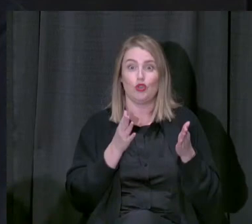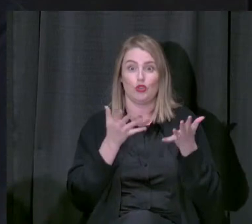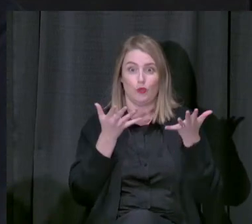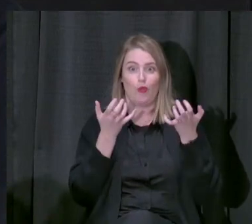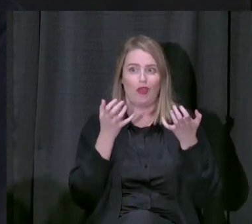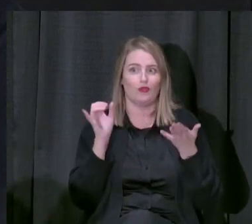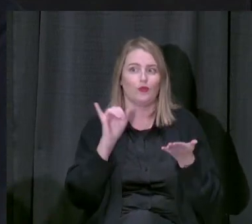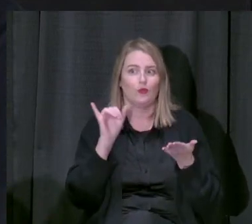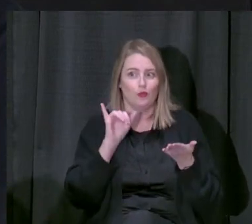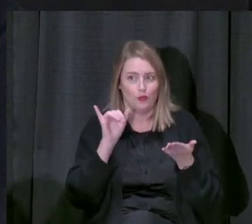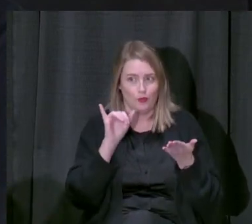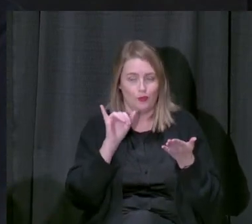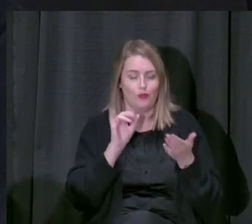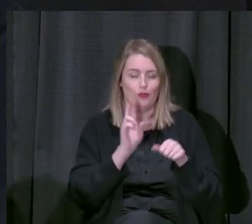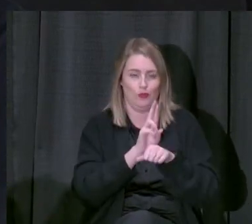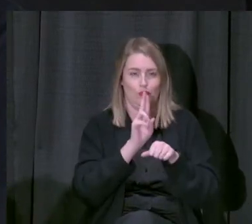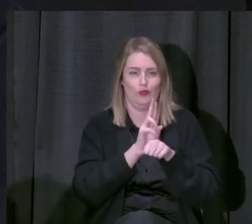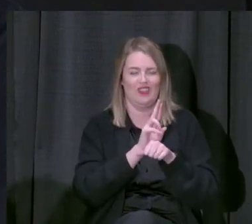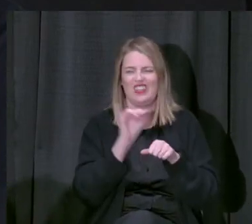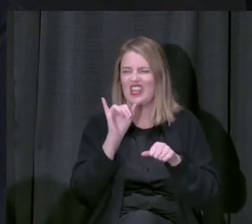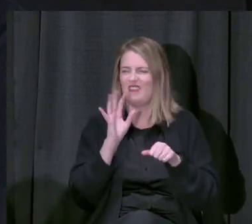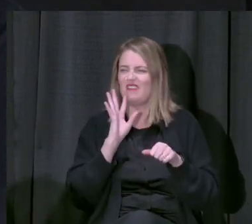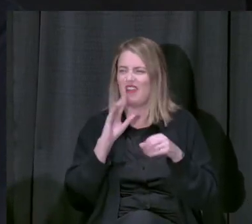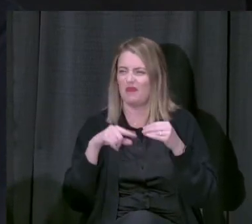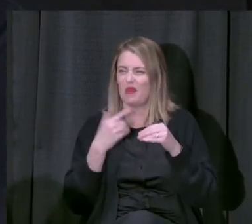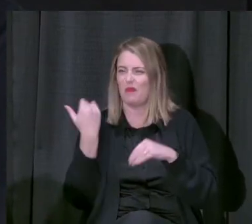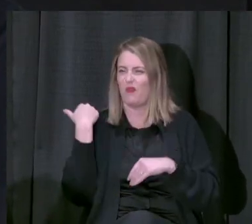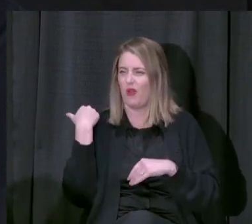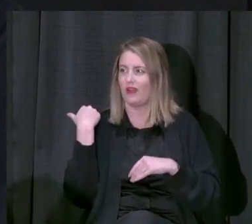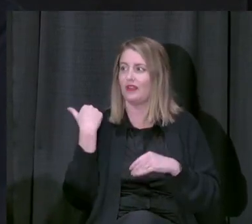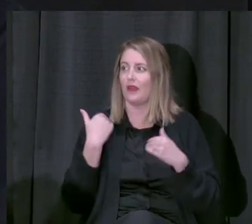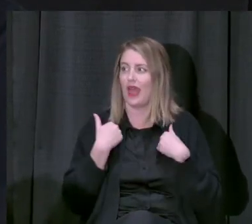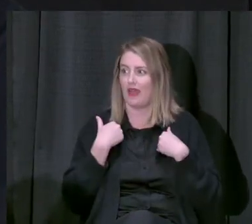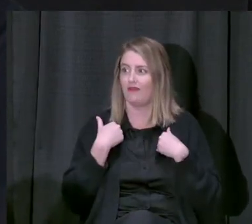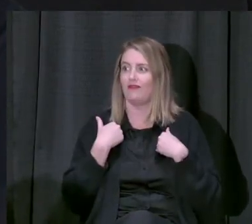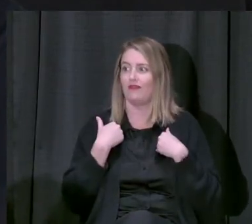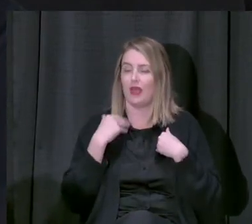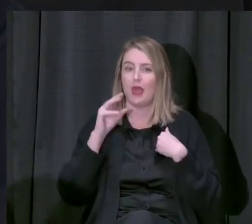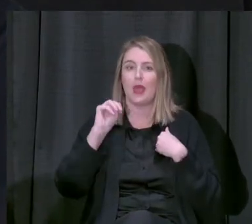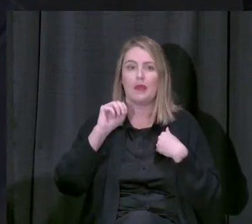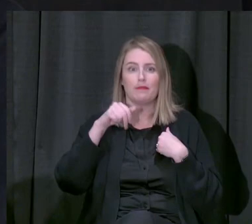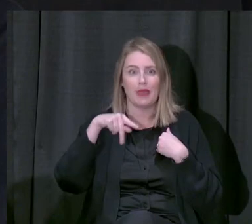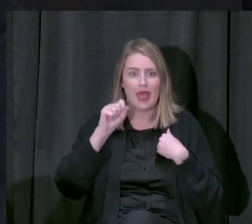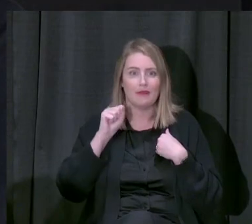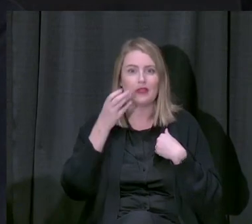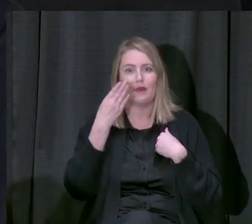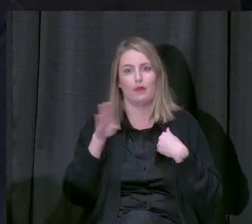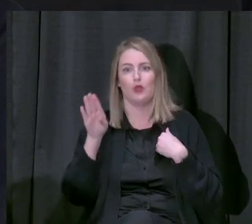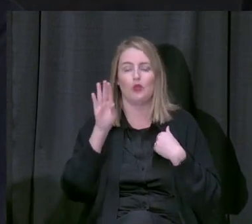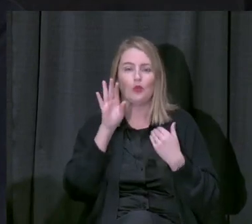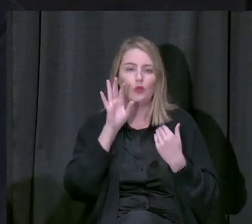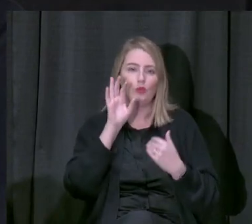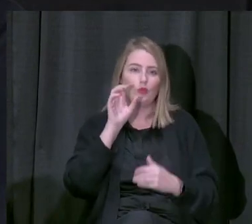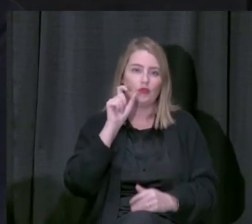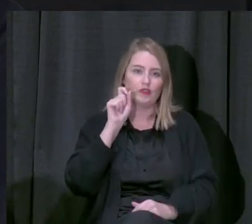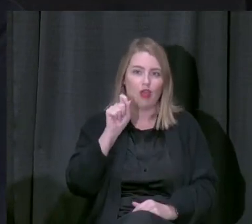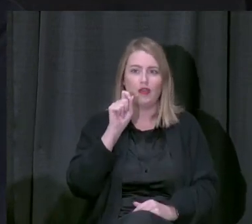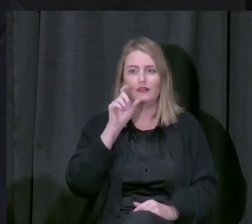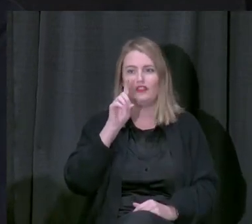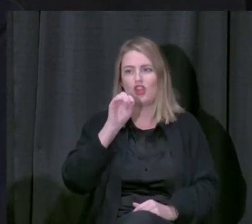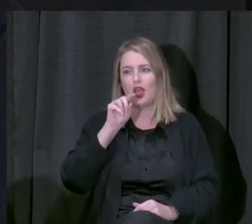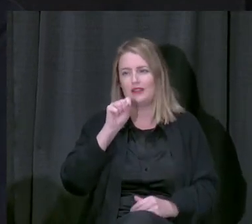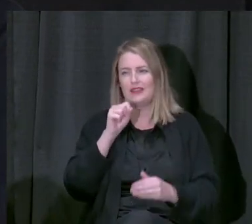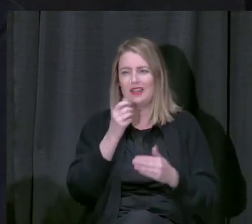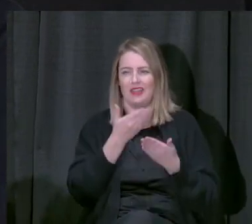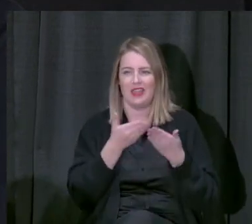that equation the way that we were talking about earlier. So it'll have maps and blue dots and the kinds of things that people